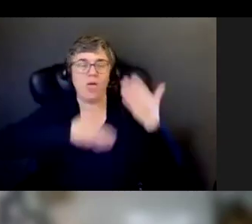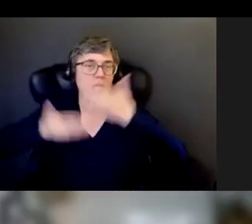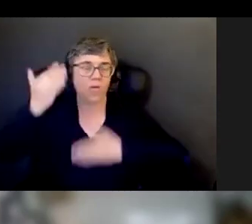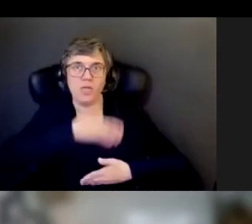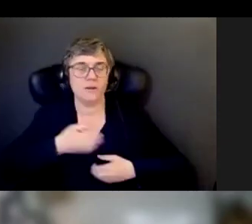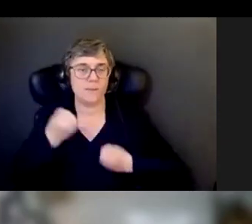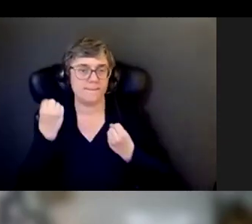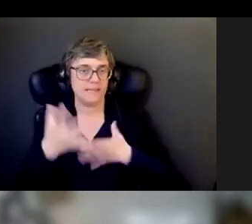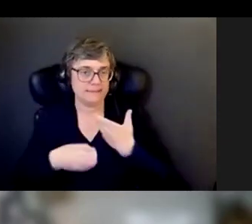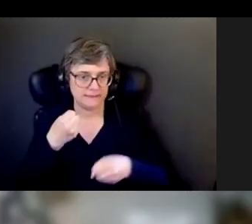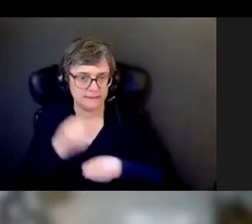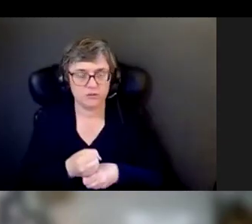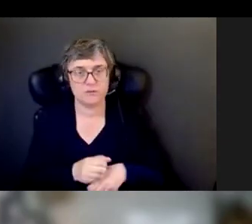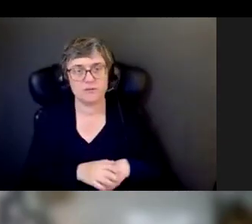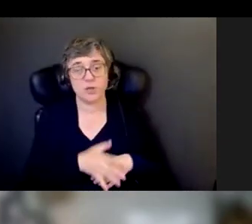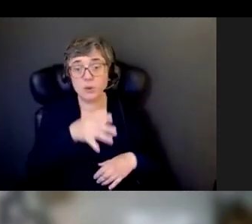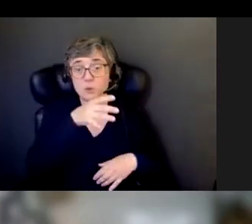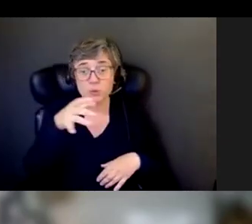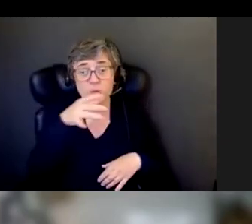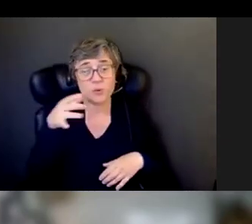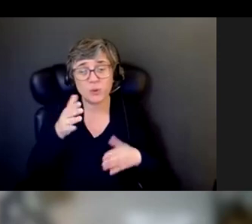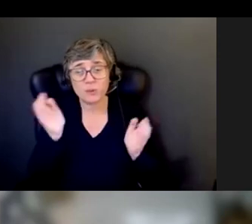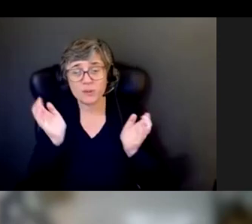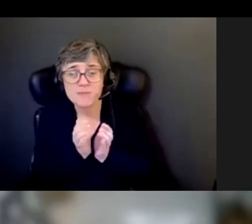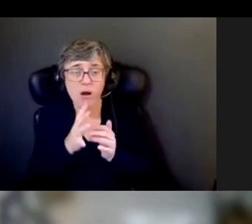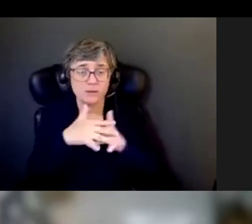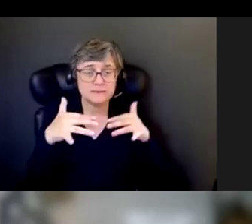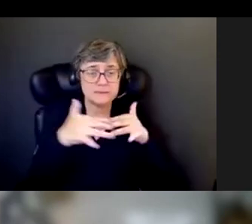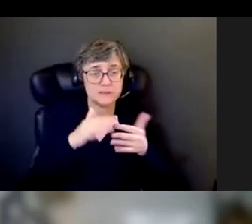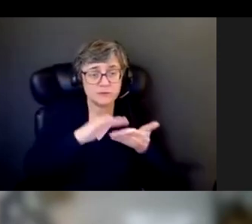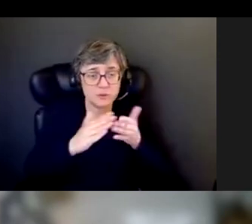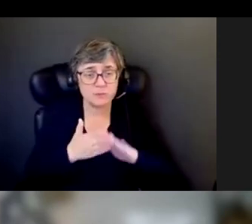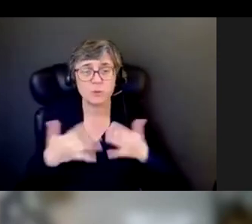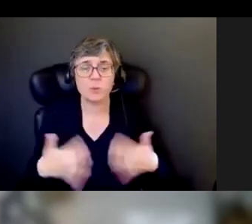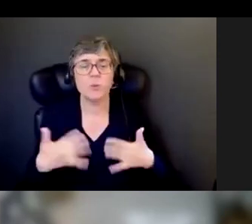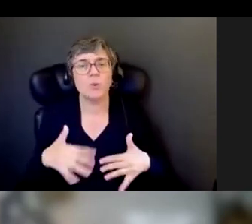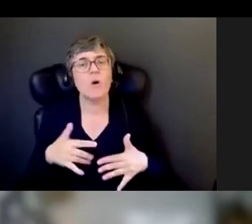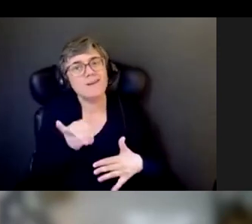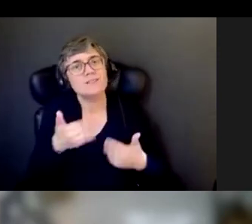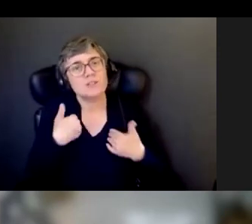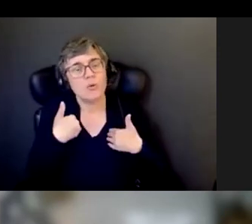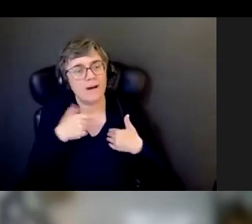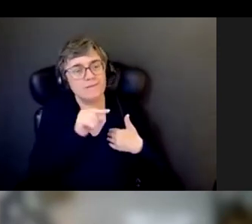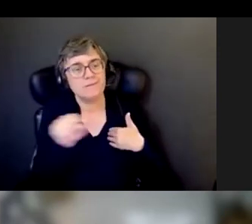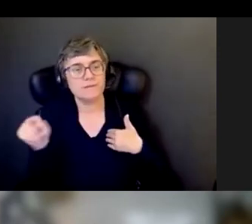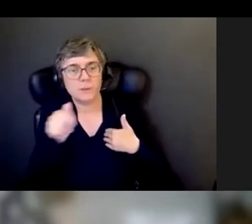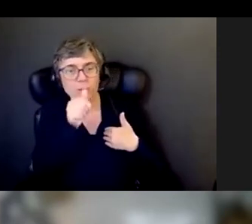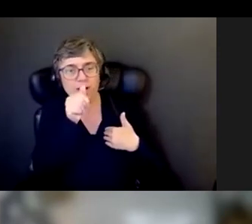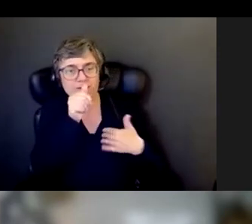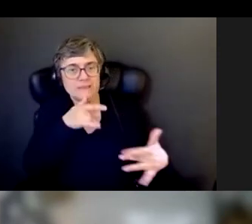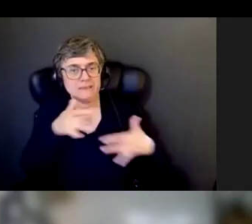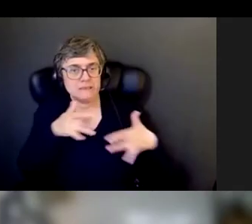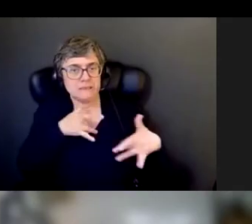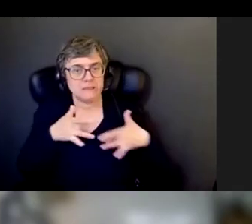in Alberta. Through our case management programs, our coordinated community response networks, and frontline partnerships,